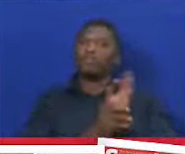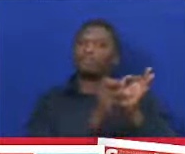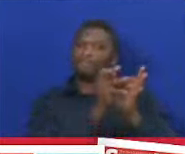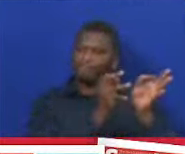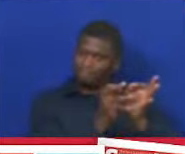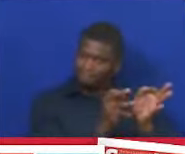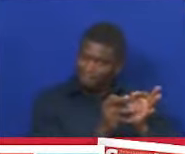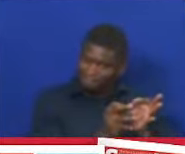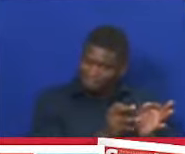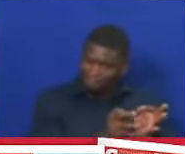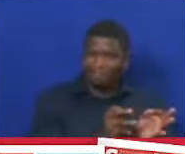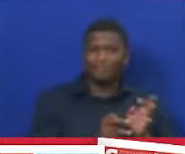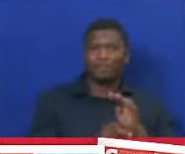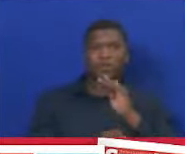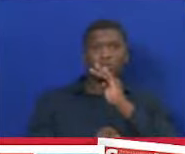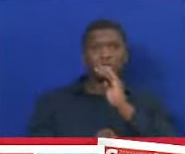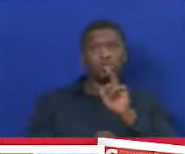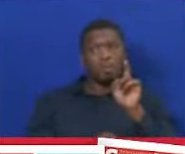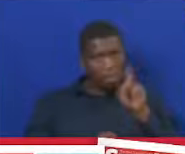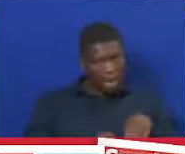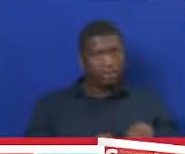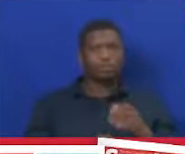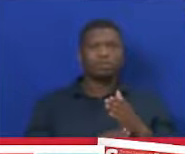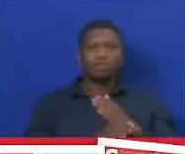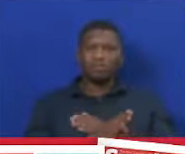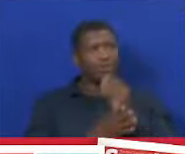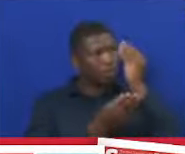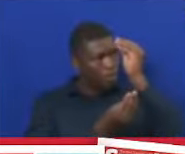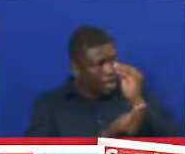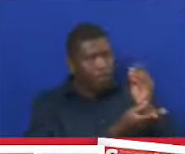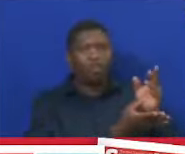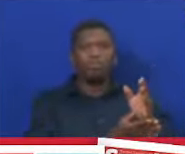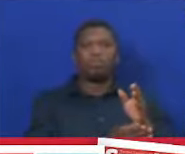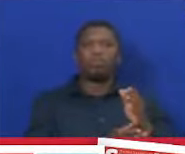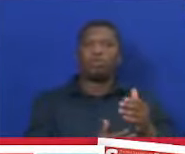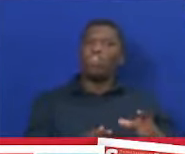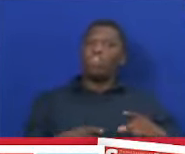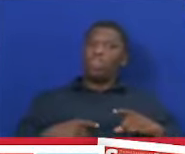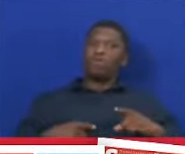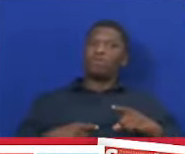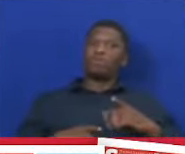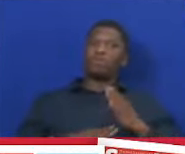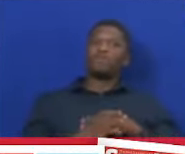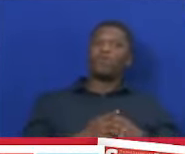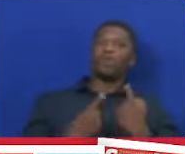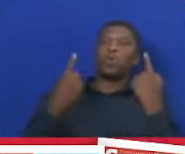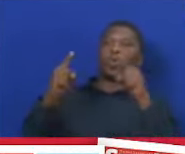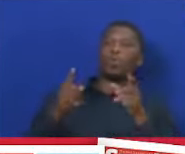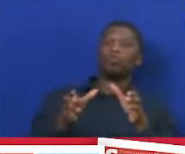briefed or to be informed beforehand. Thank you, Commissioners.